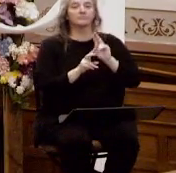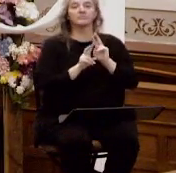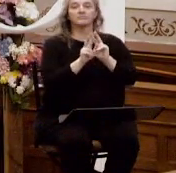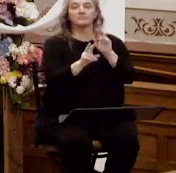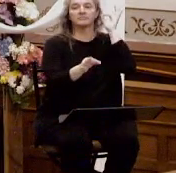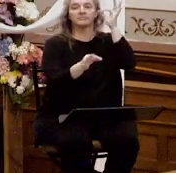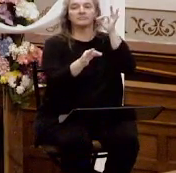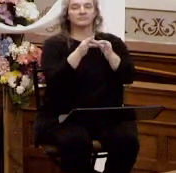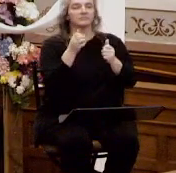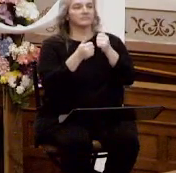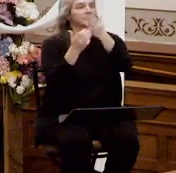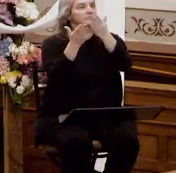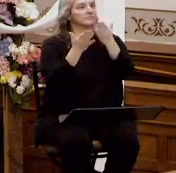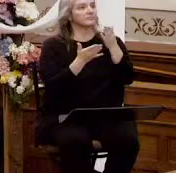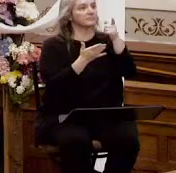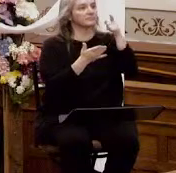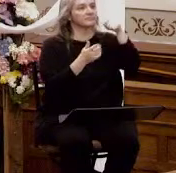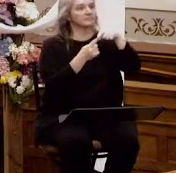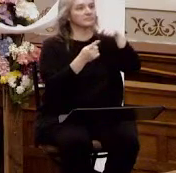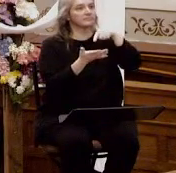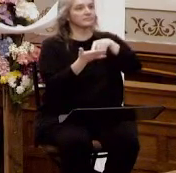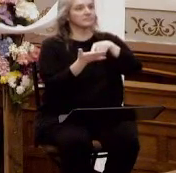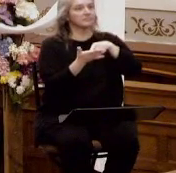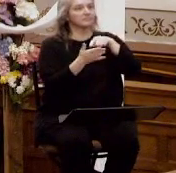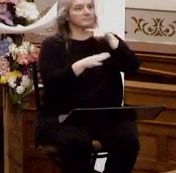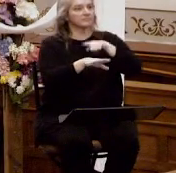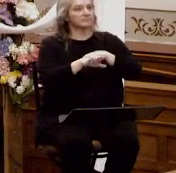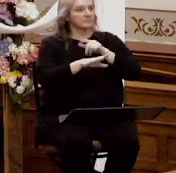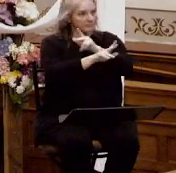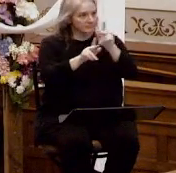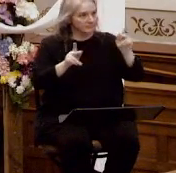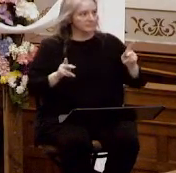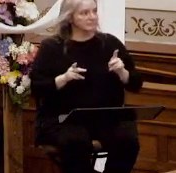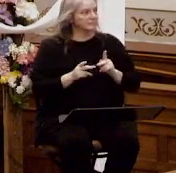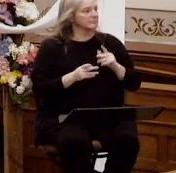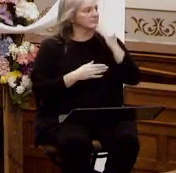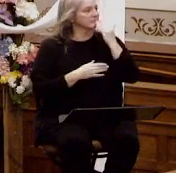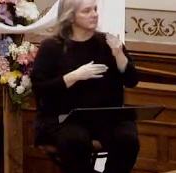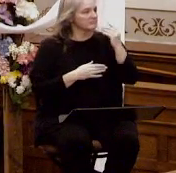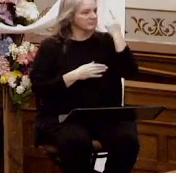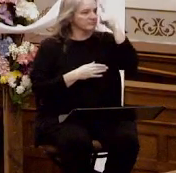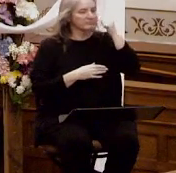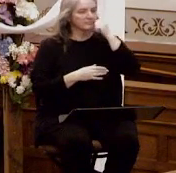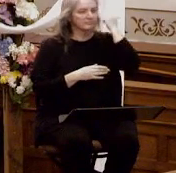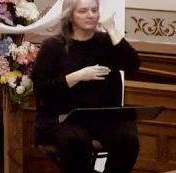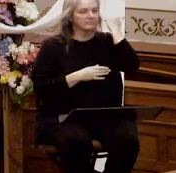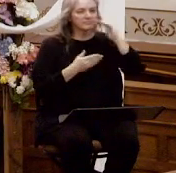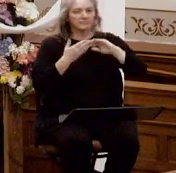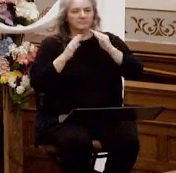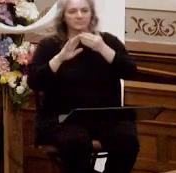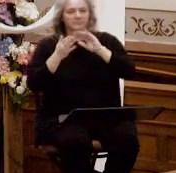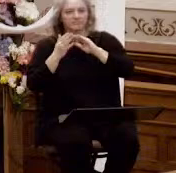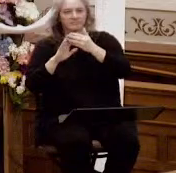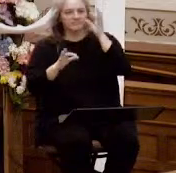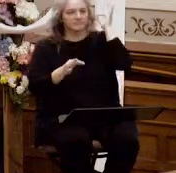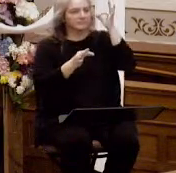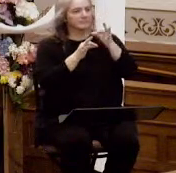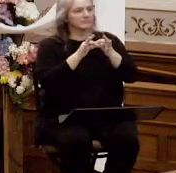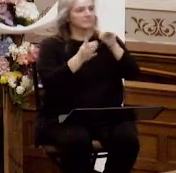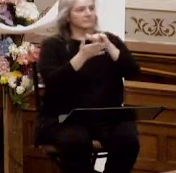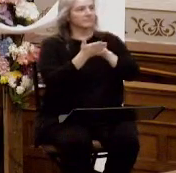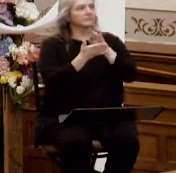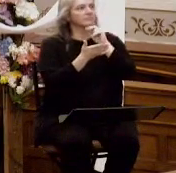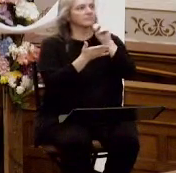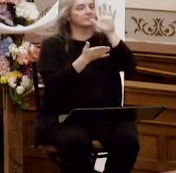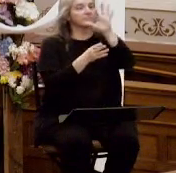that which has brought you to this time and this place. We give thanks for every community of faith that has been your